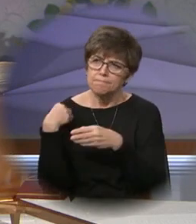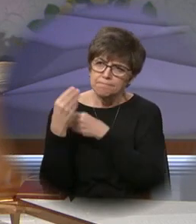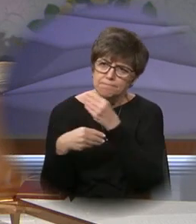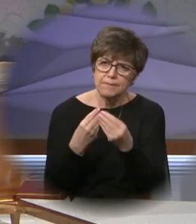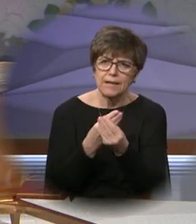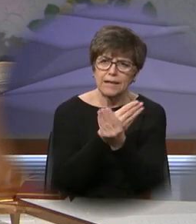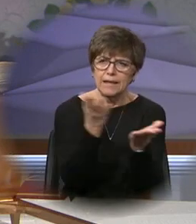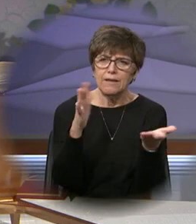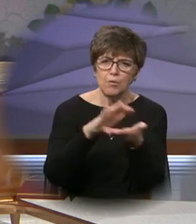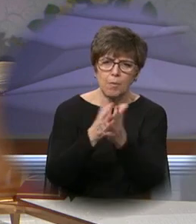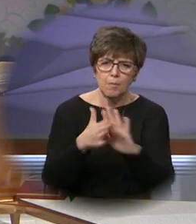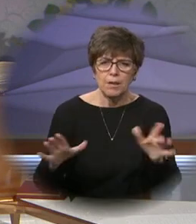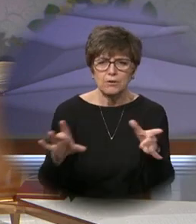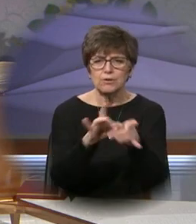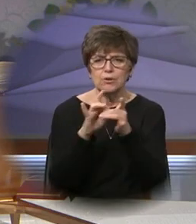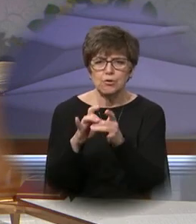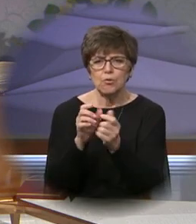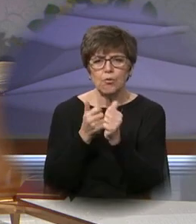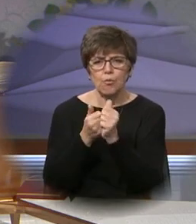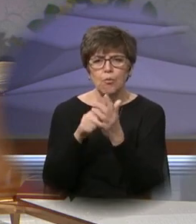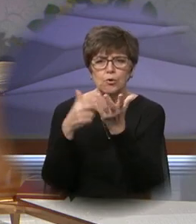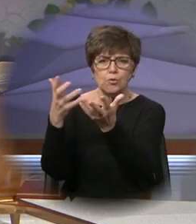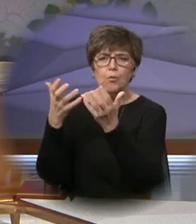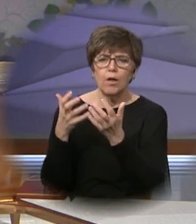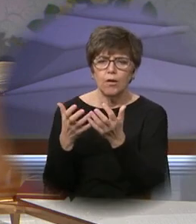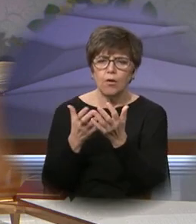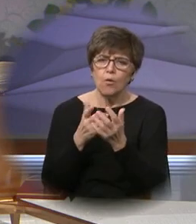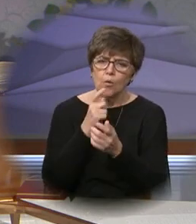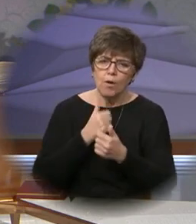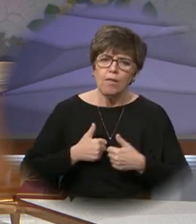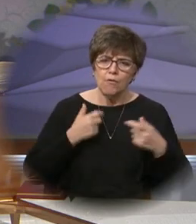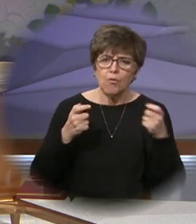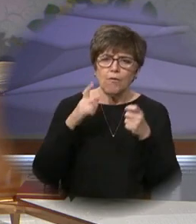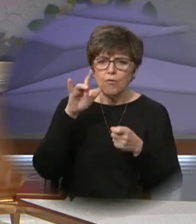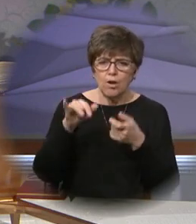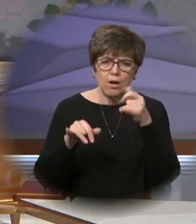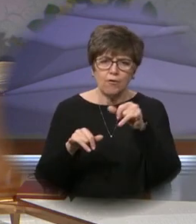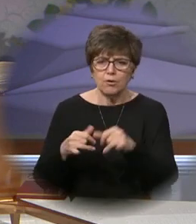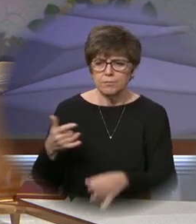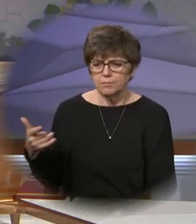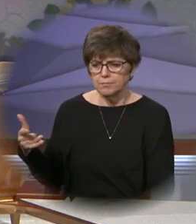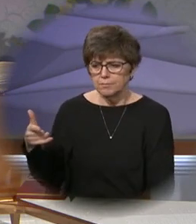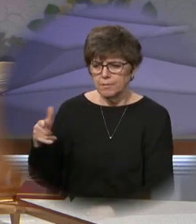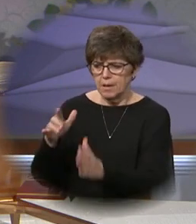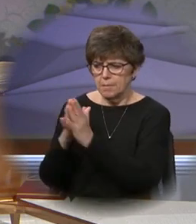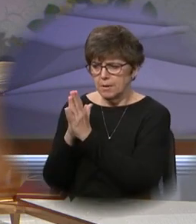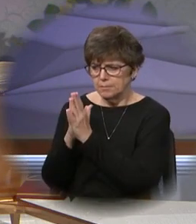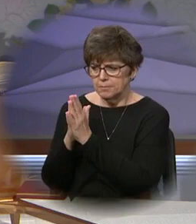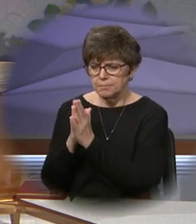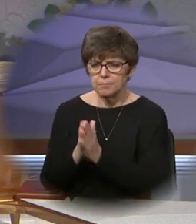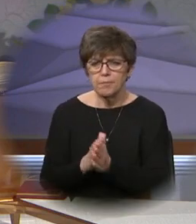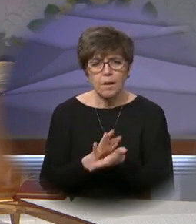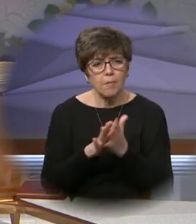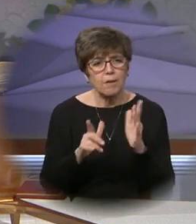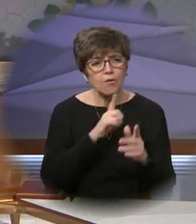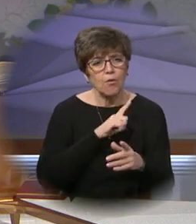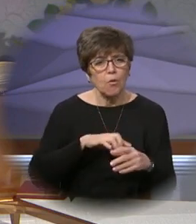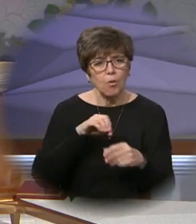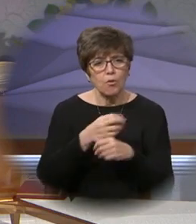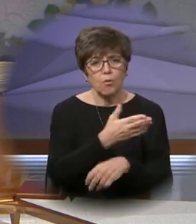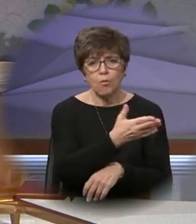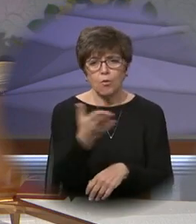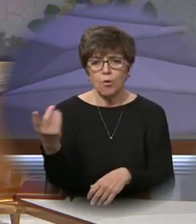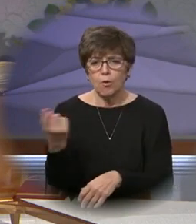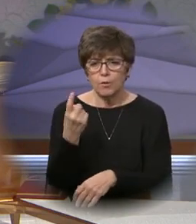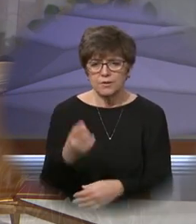graciously grant her peace and unity in accordance with your will, who live and reign forever and ever. Amen. May the peace of the Lord be